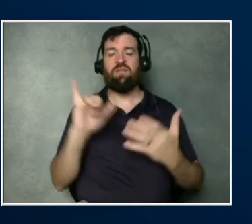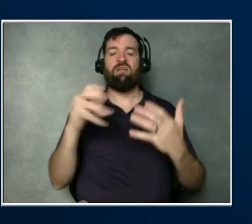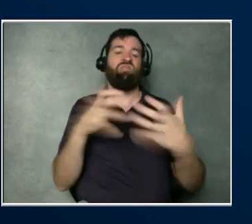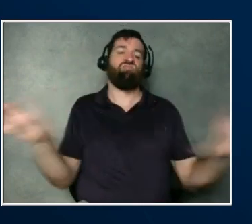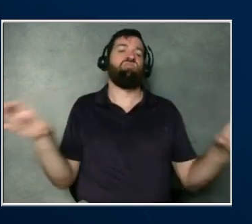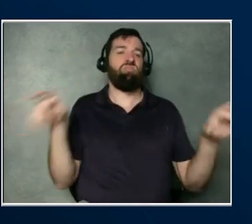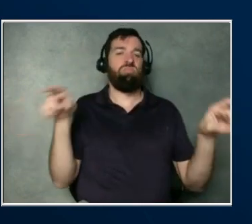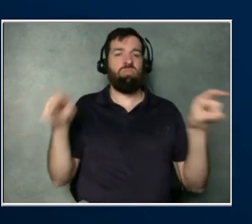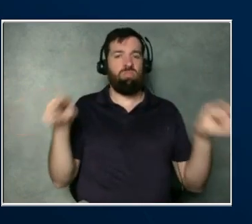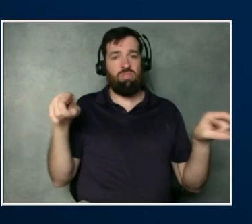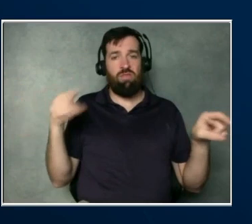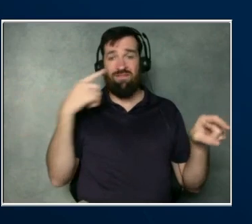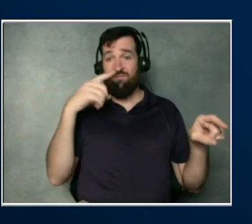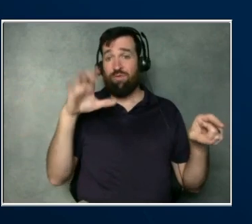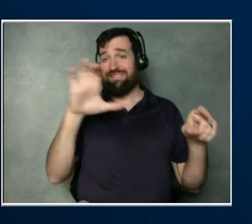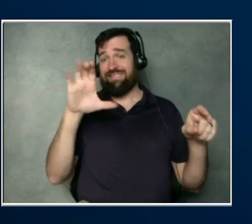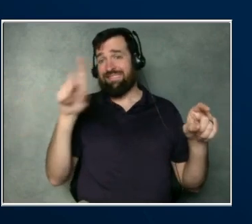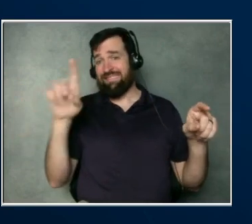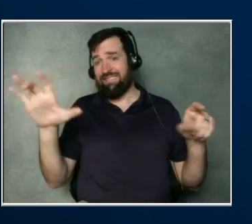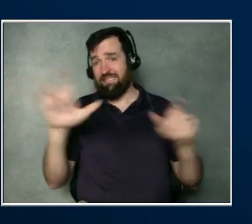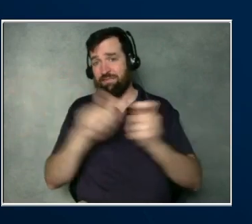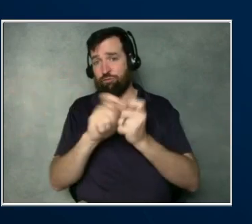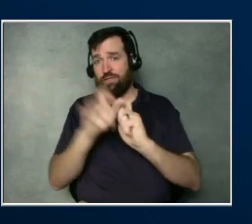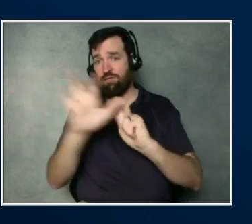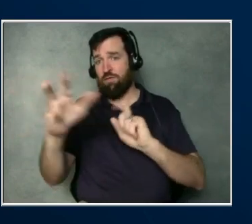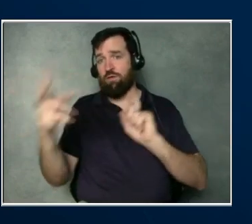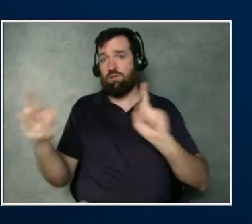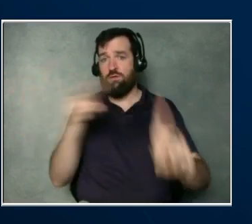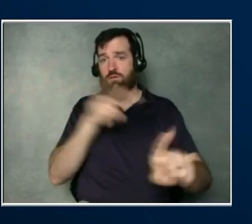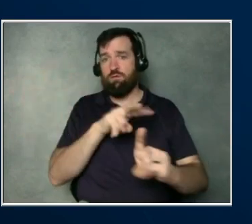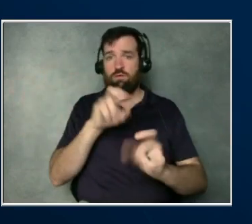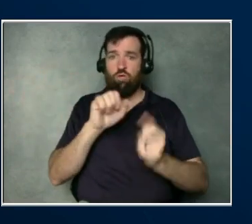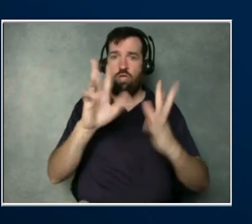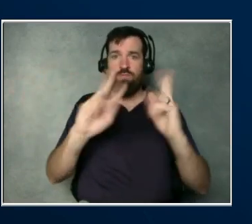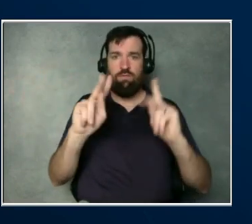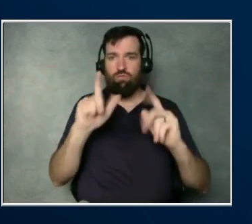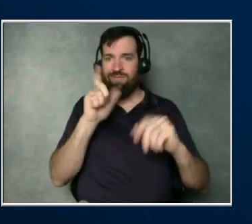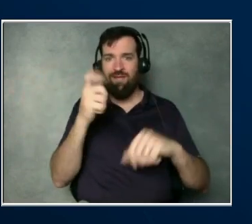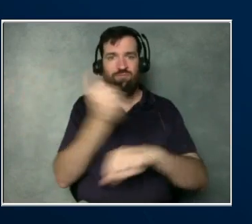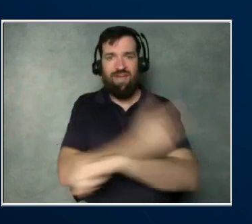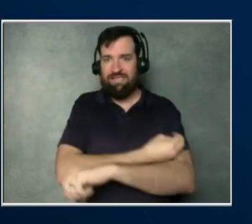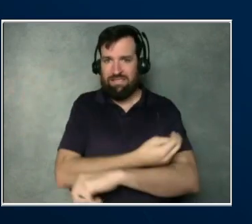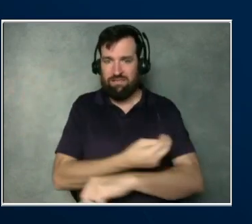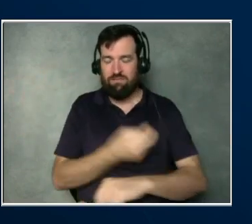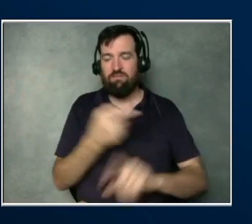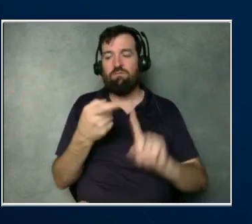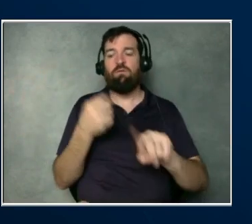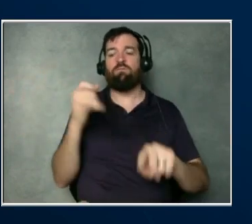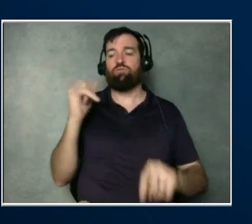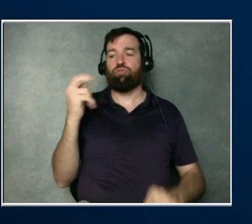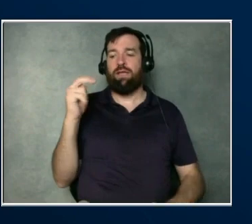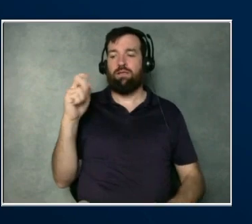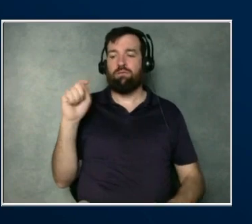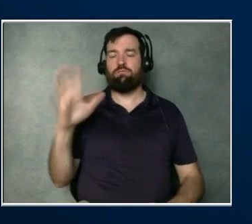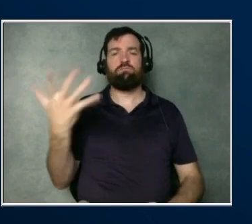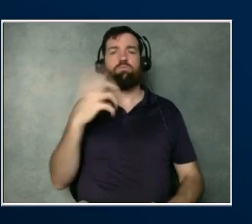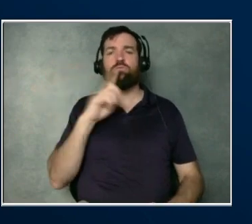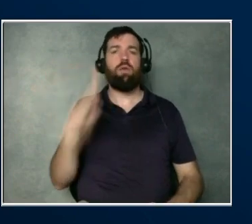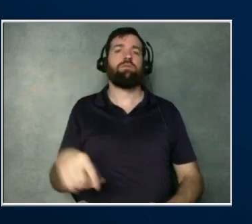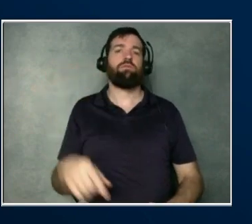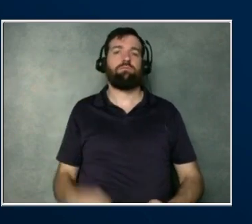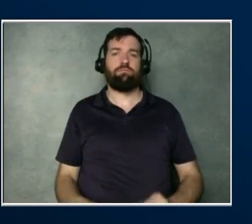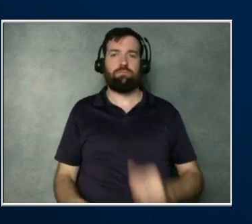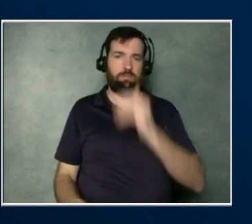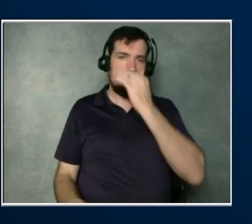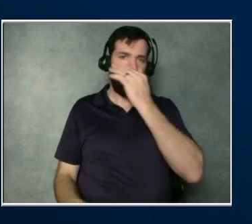the CDC changing their stance, that causes people not to vaccinate. That's from Janet. What's your response to that?